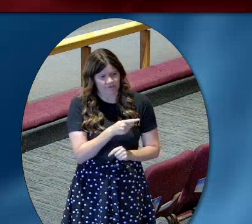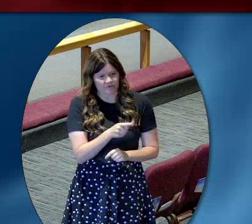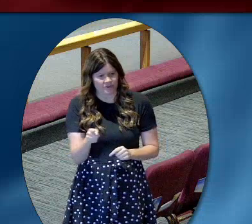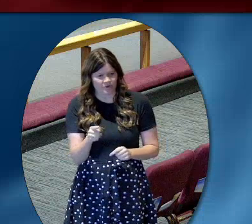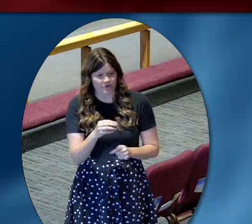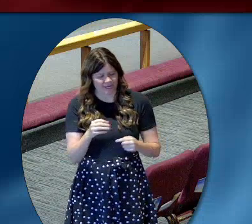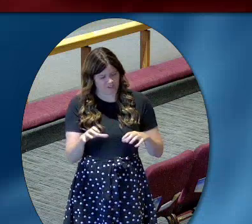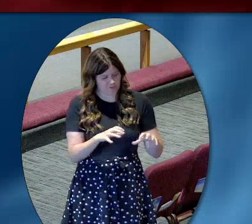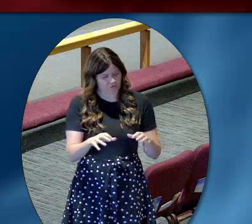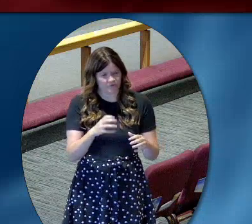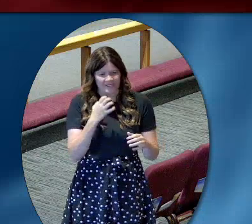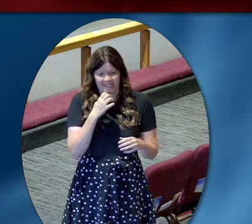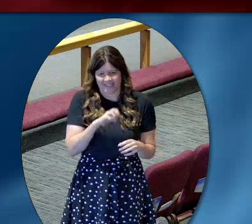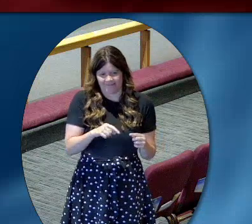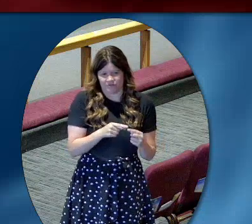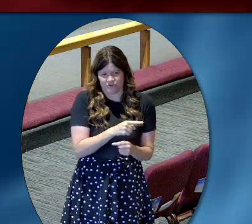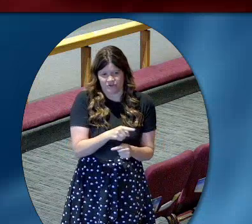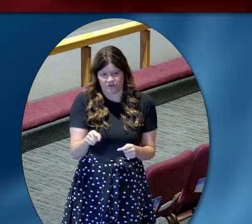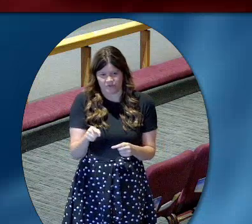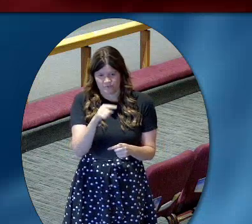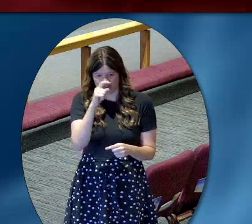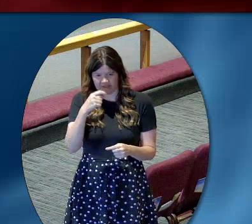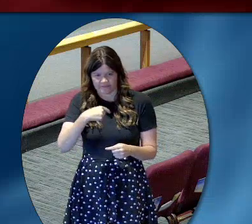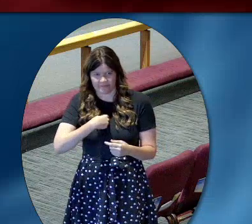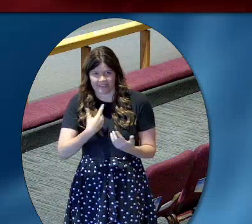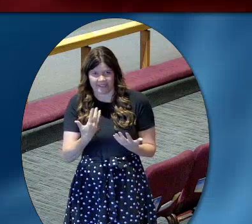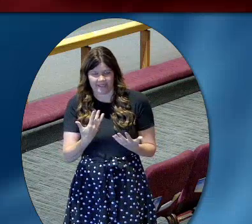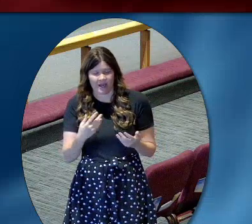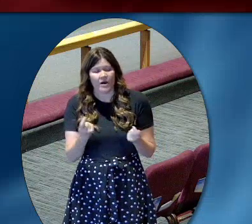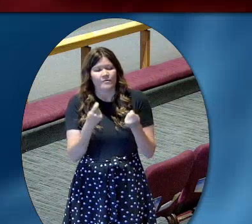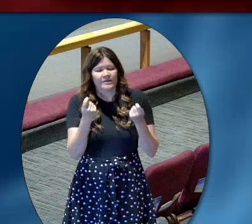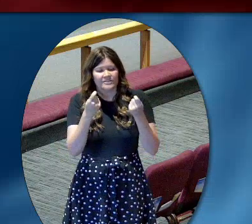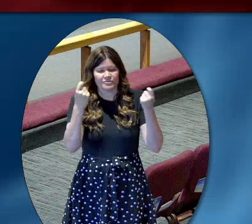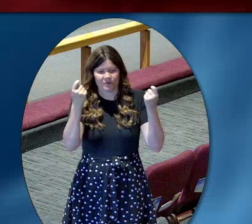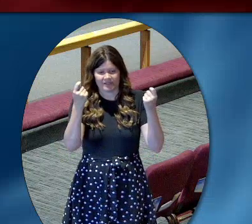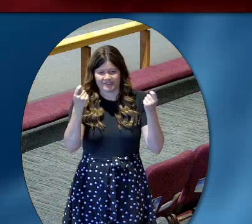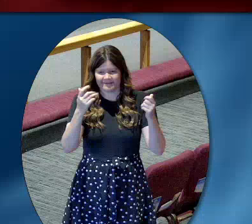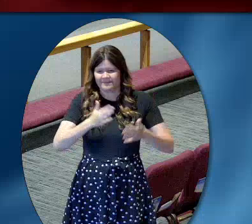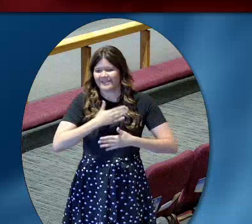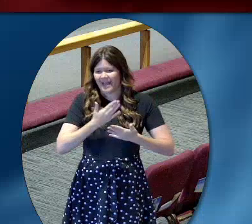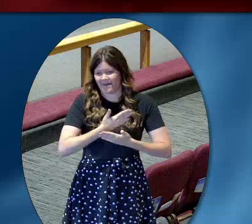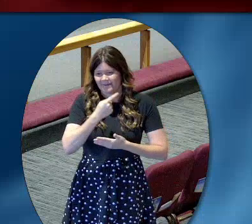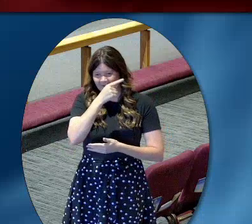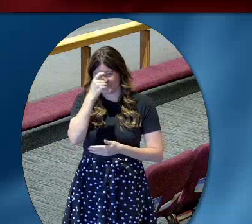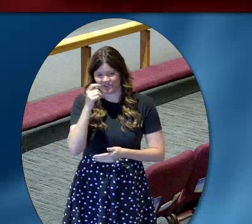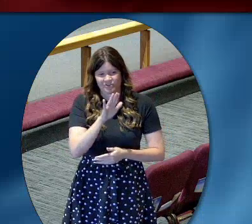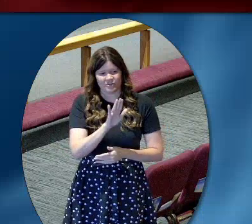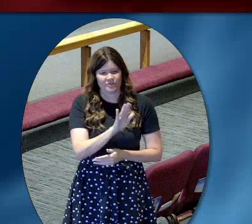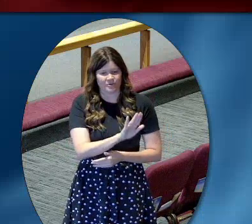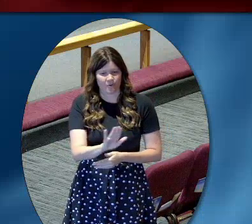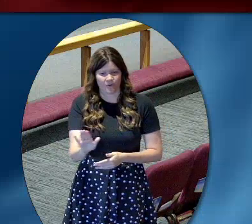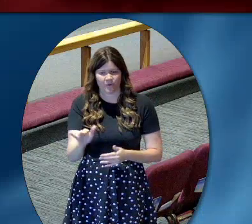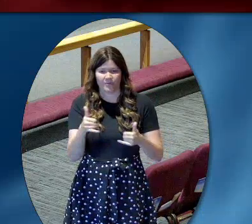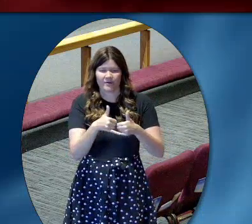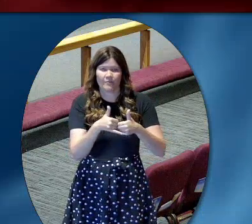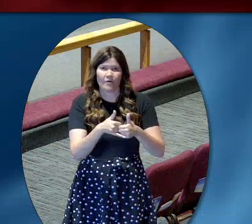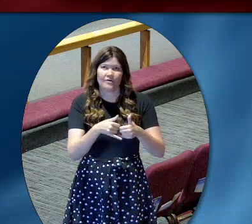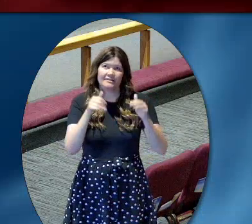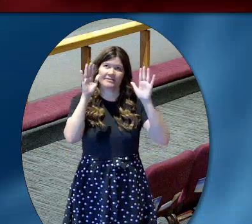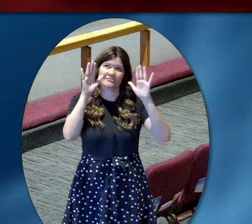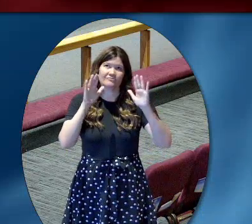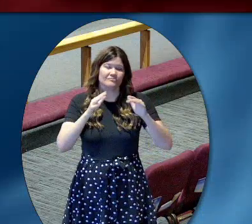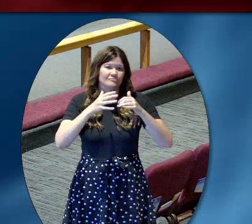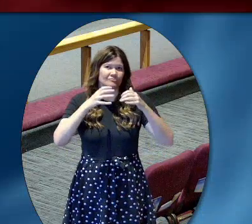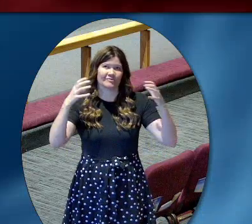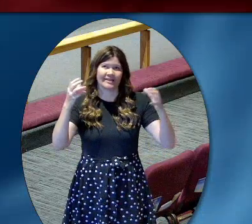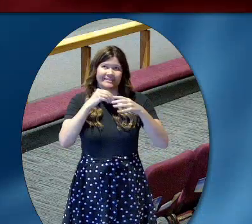evil against you falsely on my account. Rejoice and be glad, for your reward is great in heaven. For so they persecuted